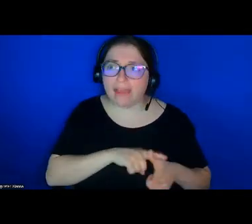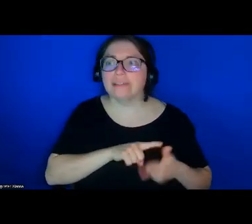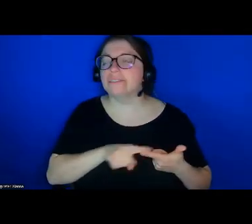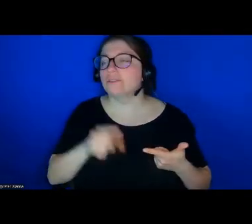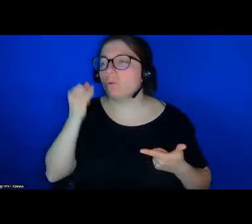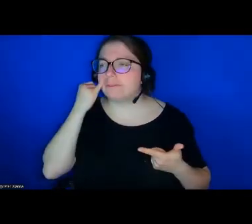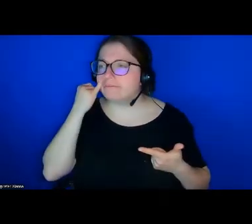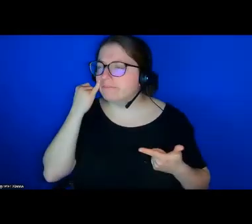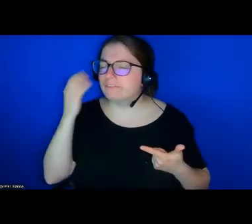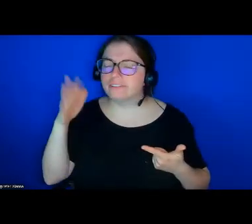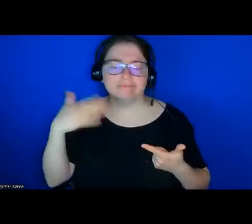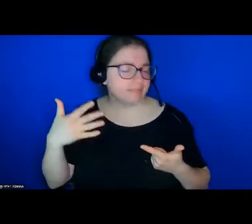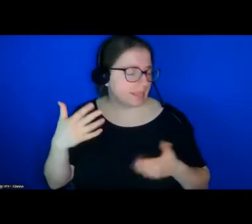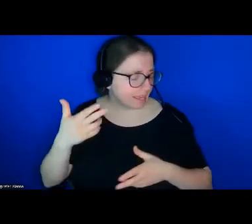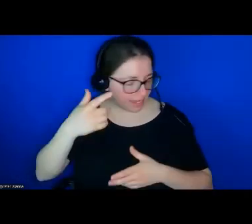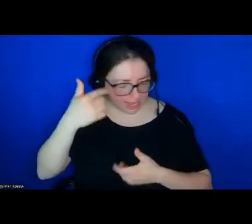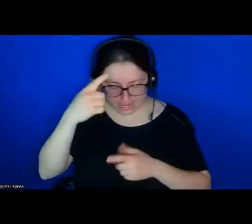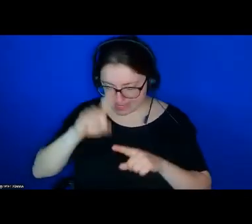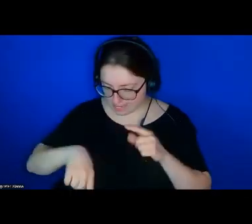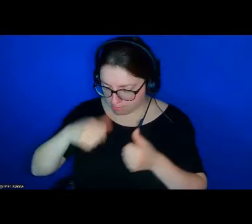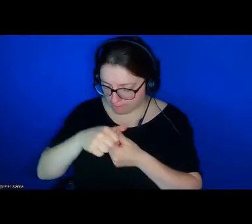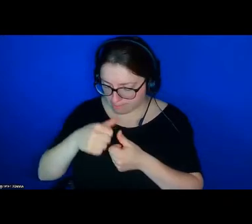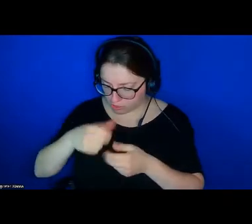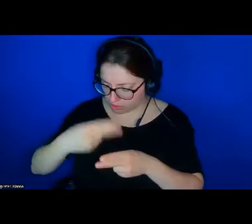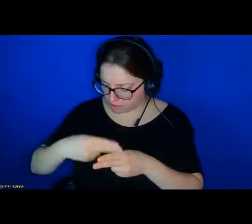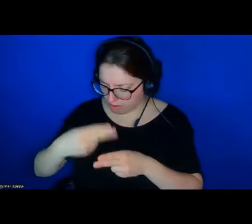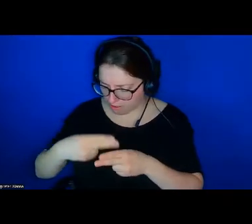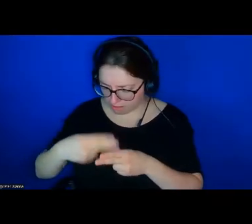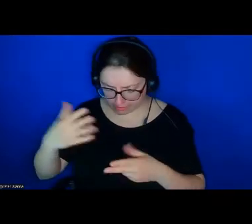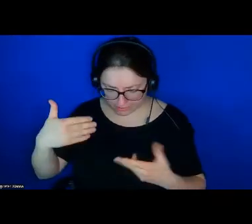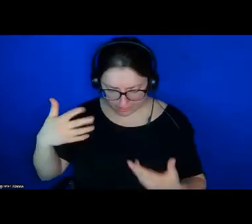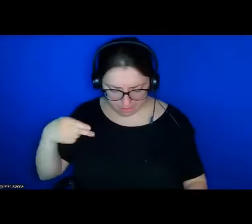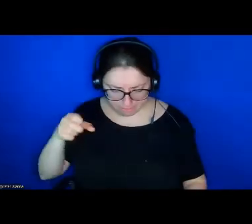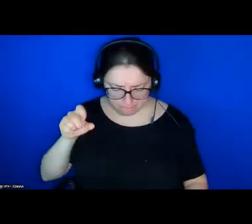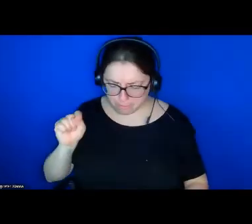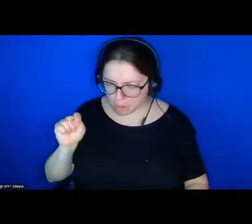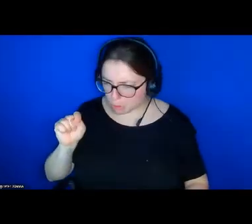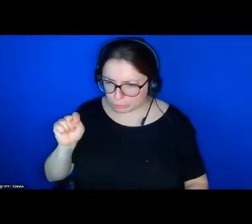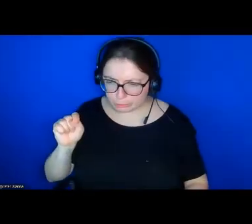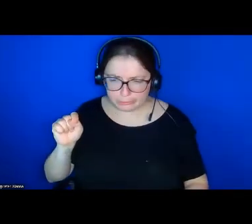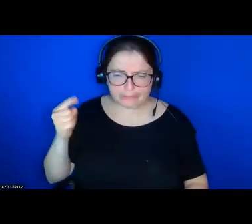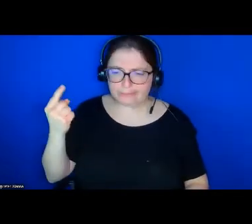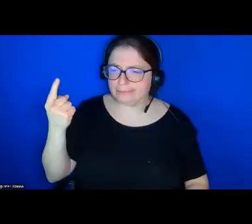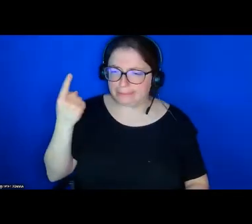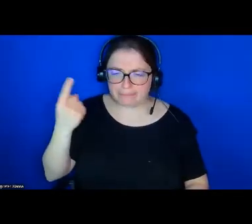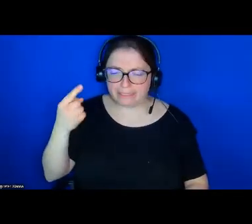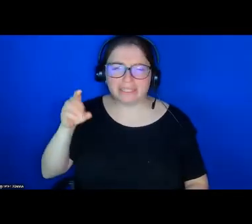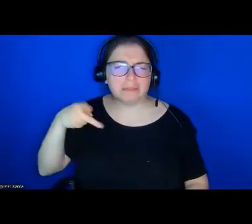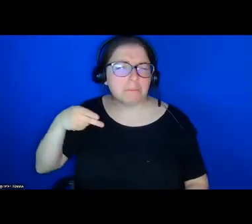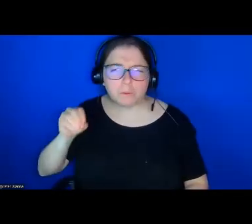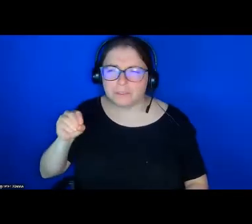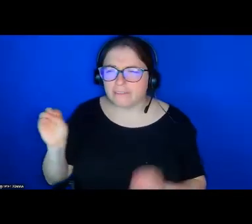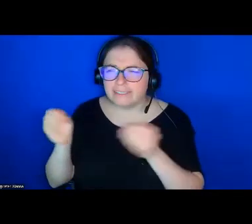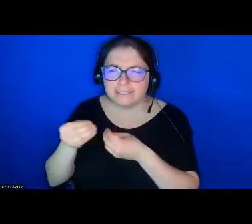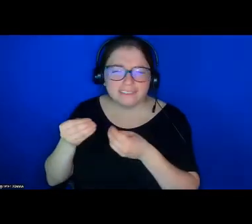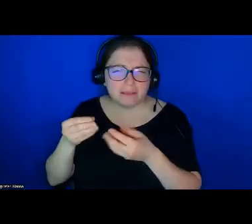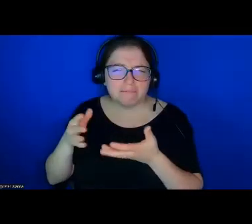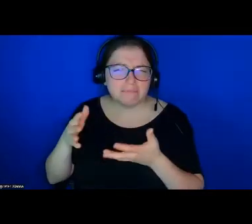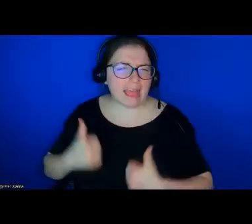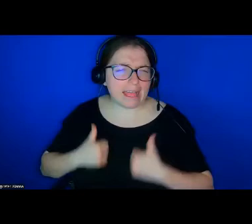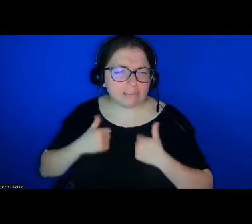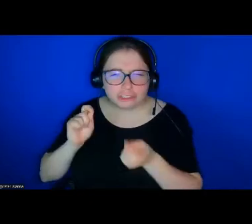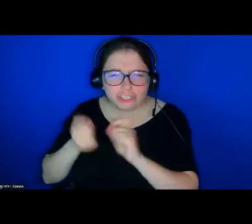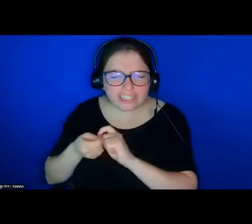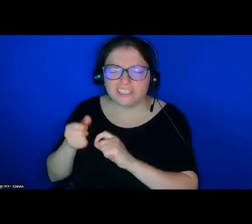I can never remember the name of that postage system that uh changes your address um but you know do you have any